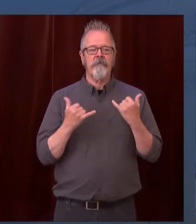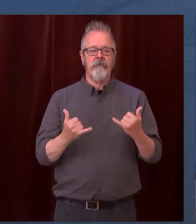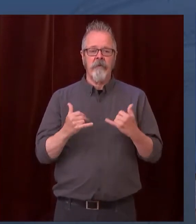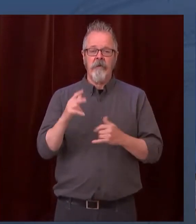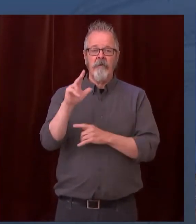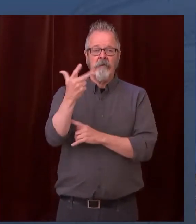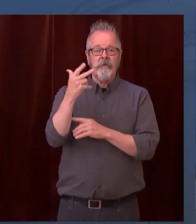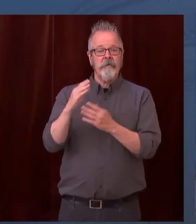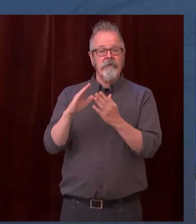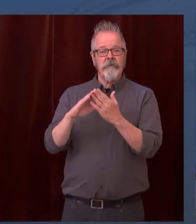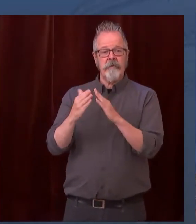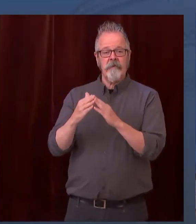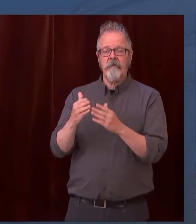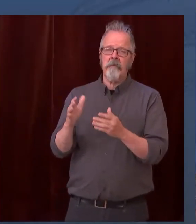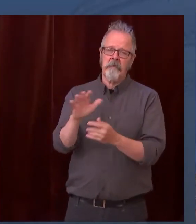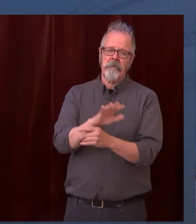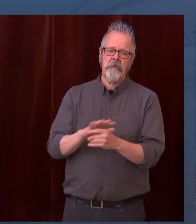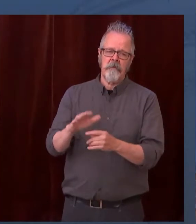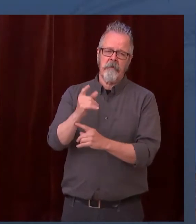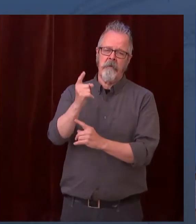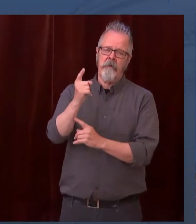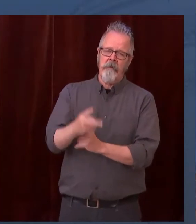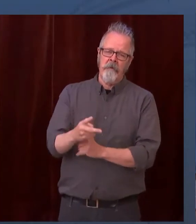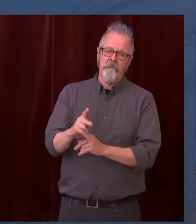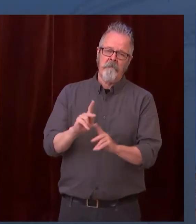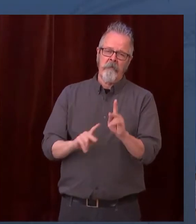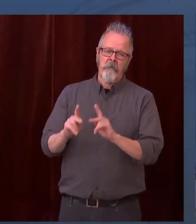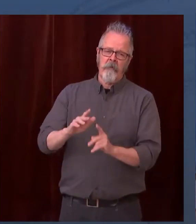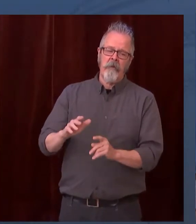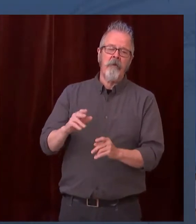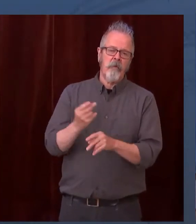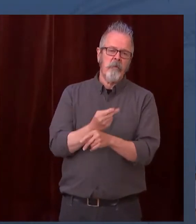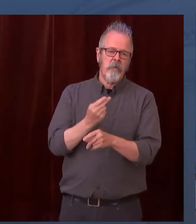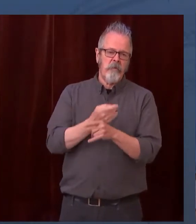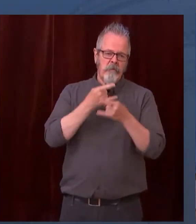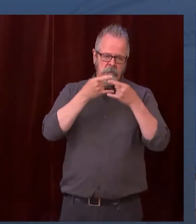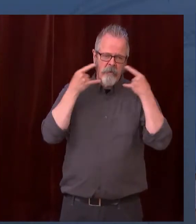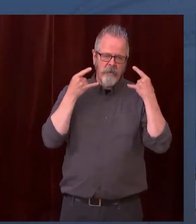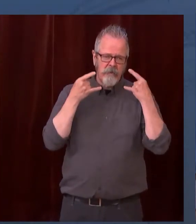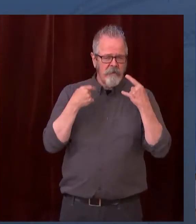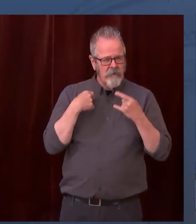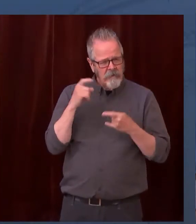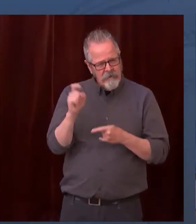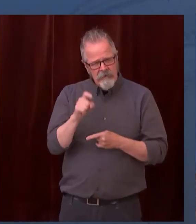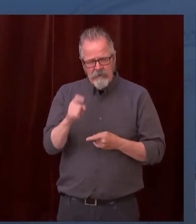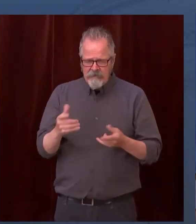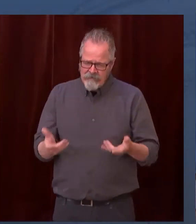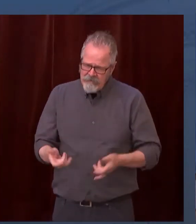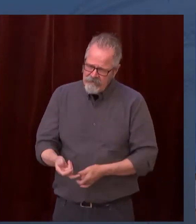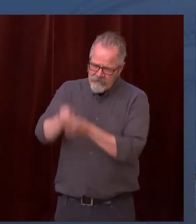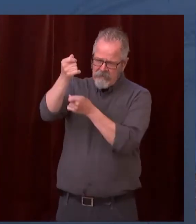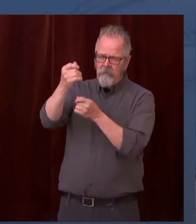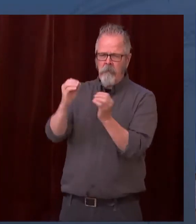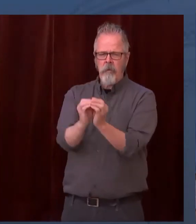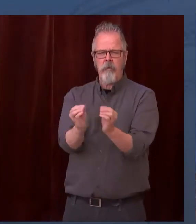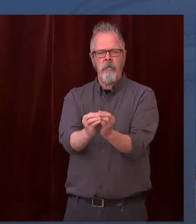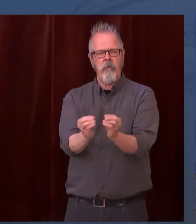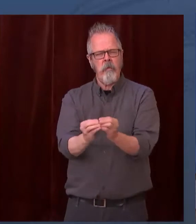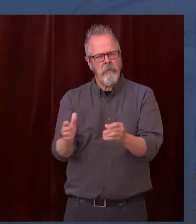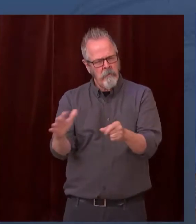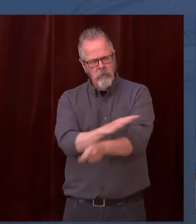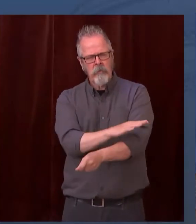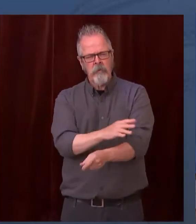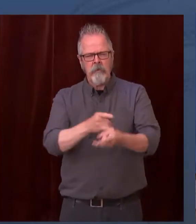impact to reduce this virus. I will add this too, there is some